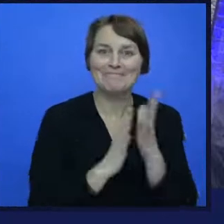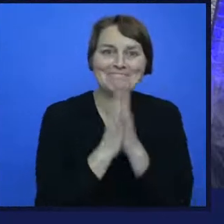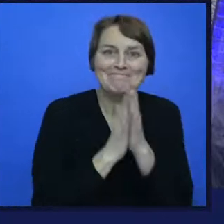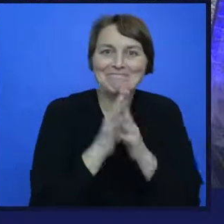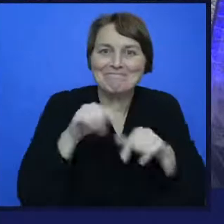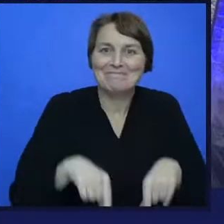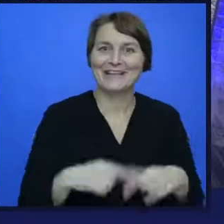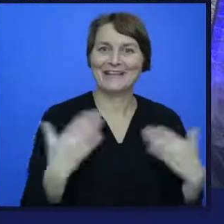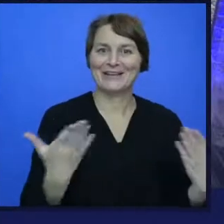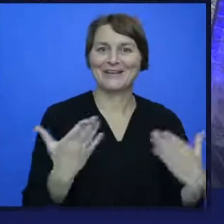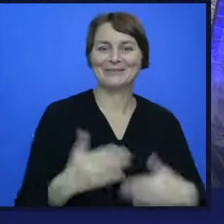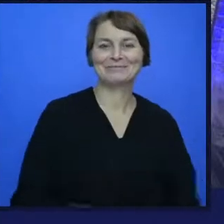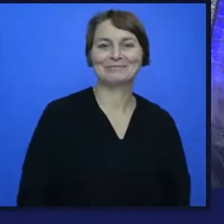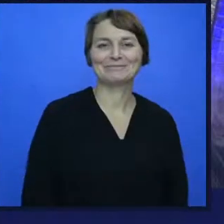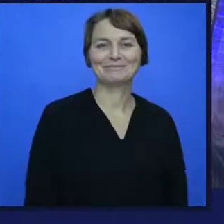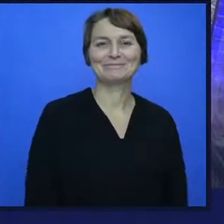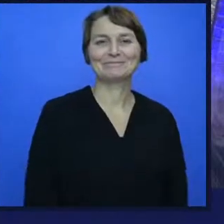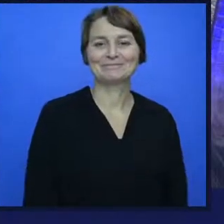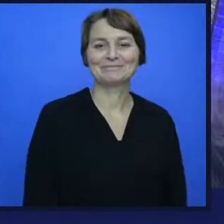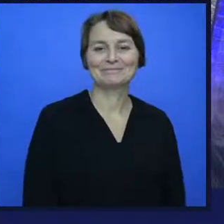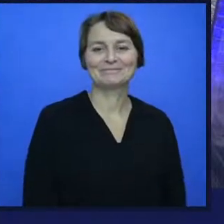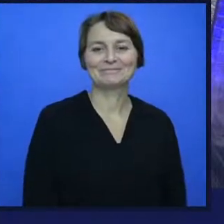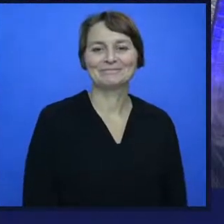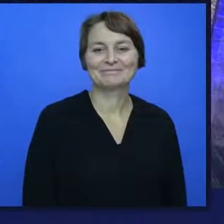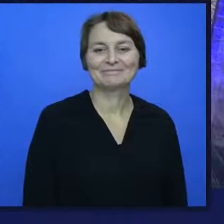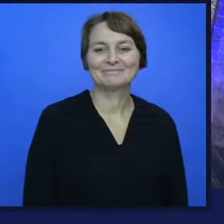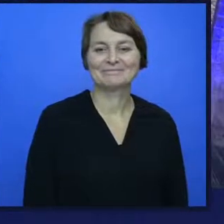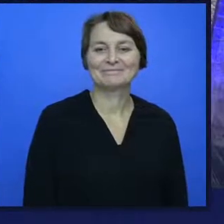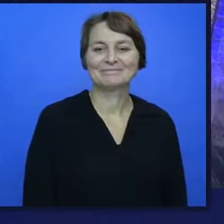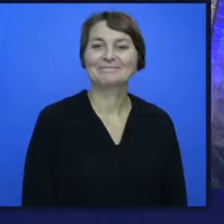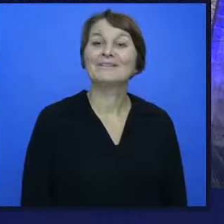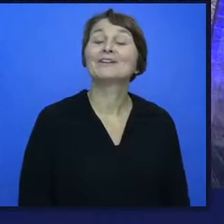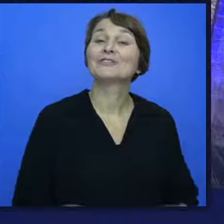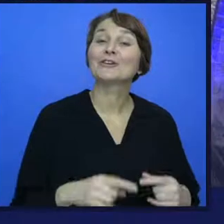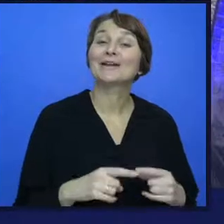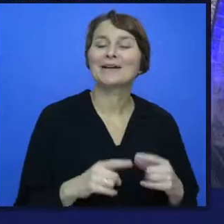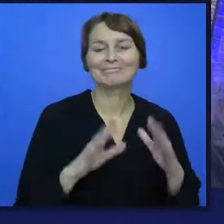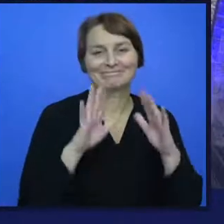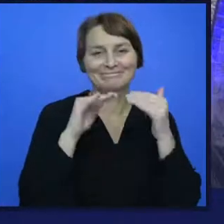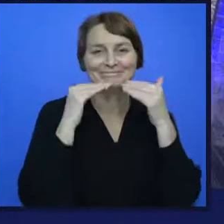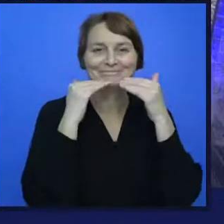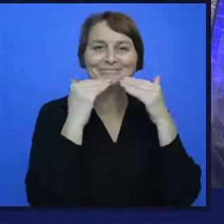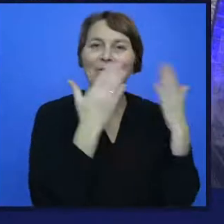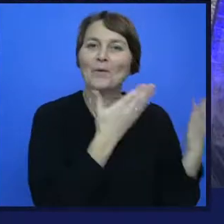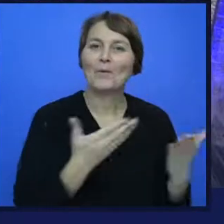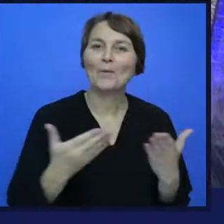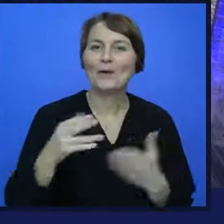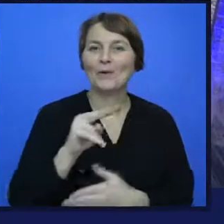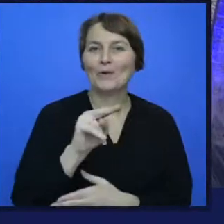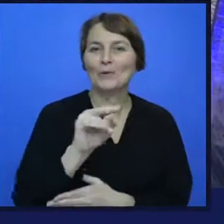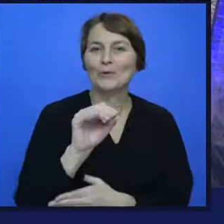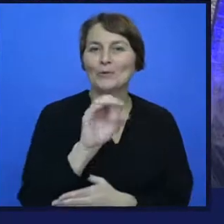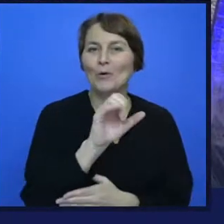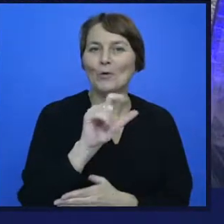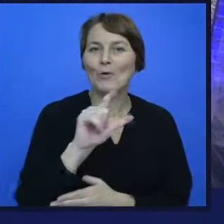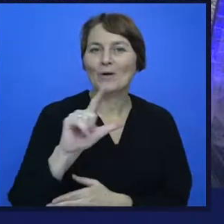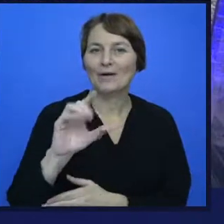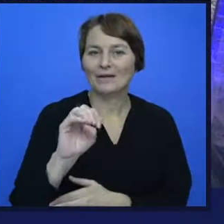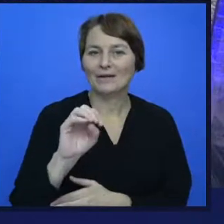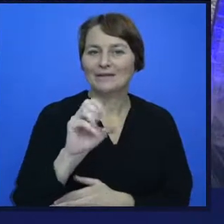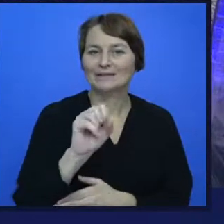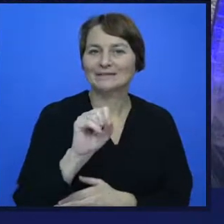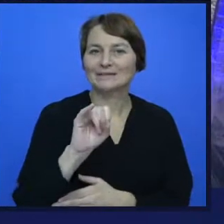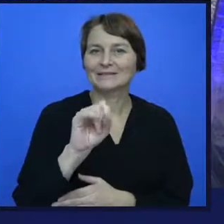Cool. Yeah, we're delighted to welcome Noelle Silver. And Noelle Silver has a long history and a long list